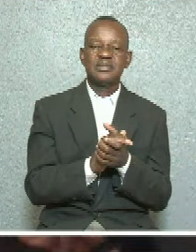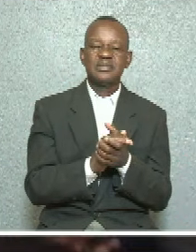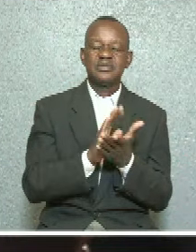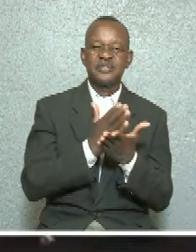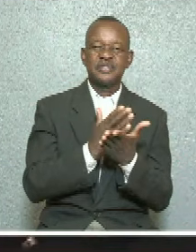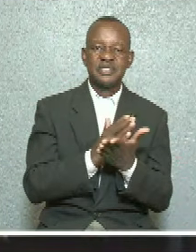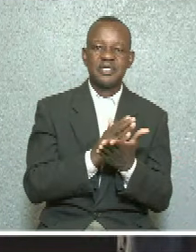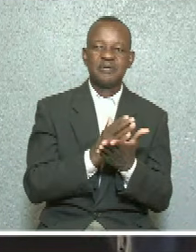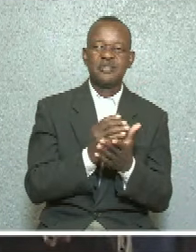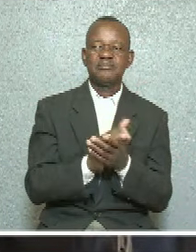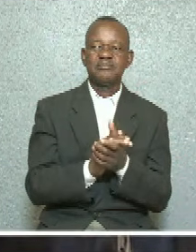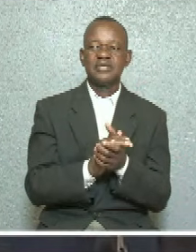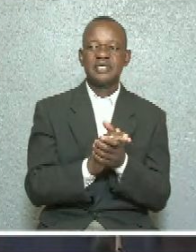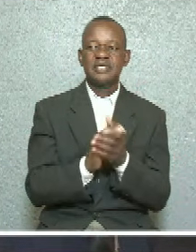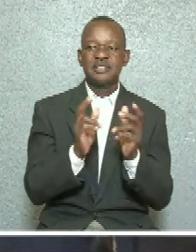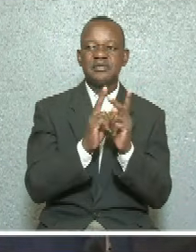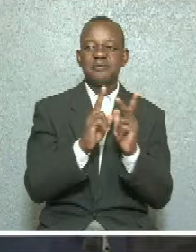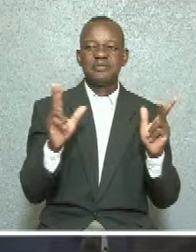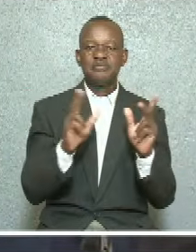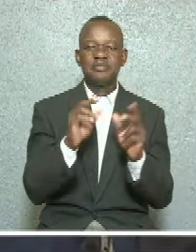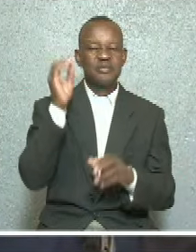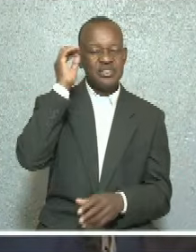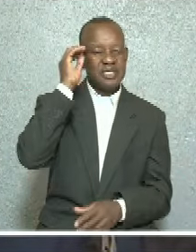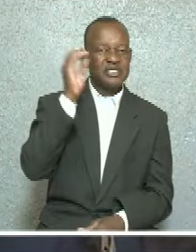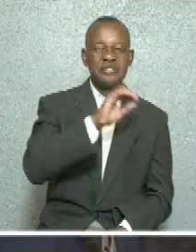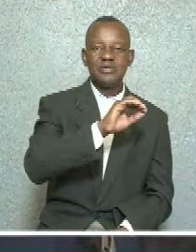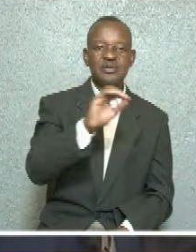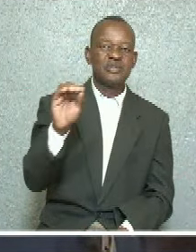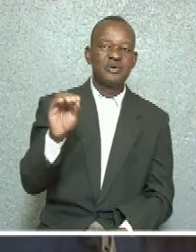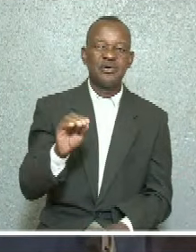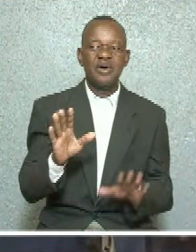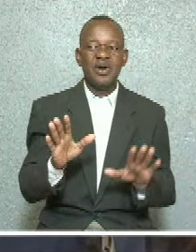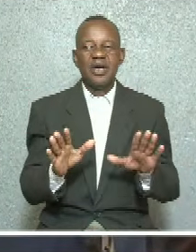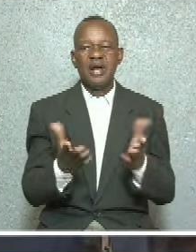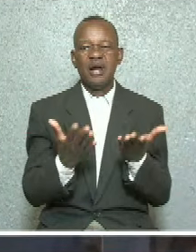take forward. A bit forward.